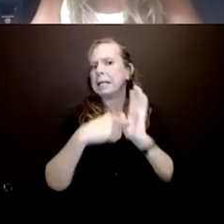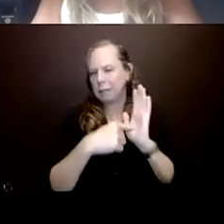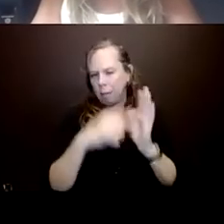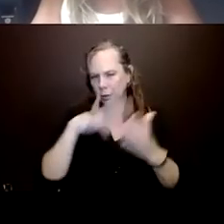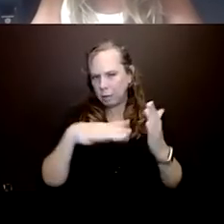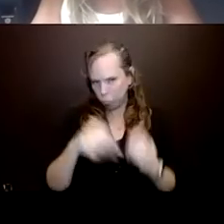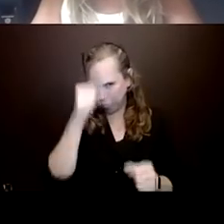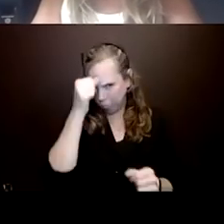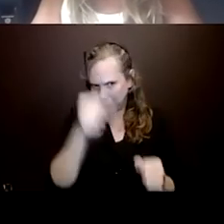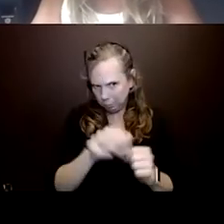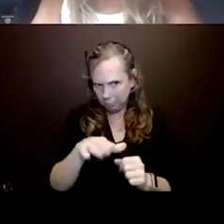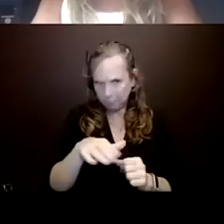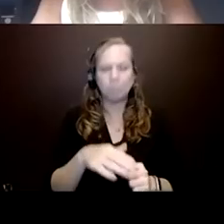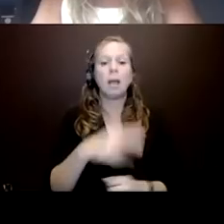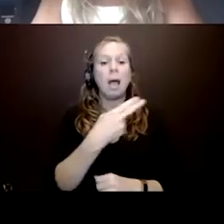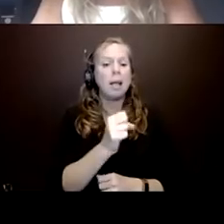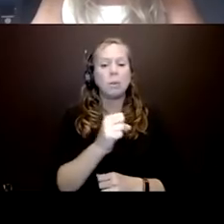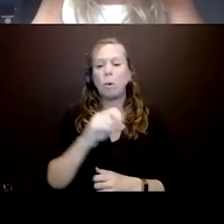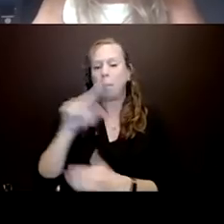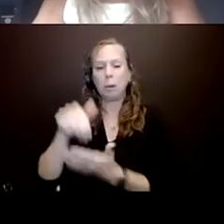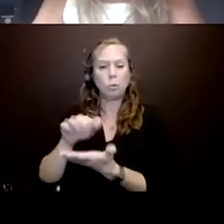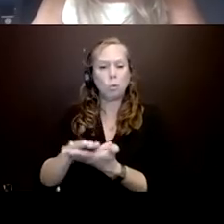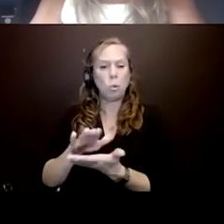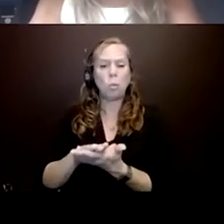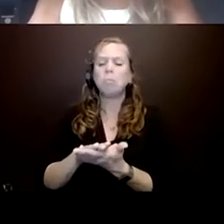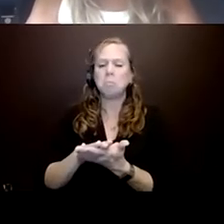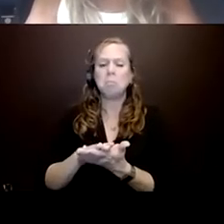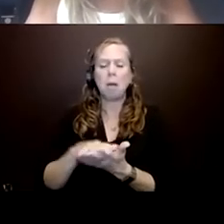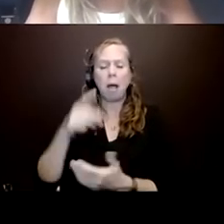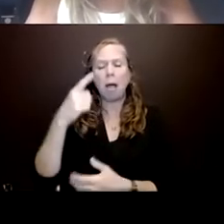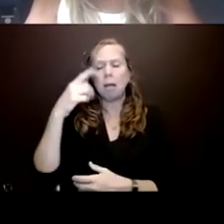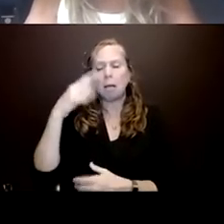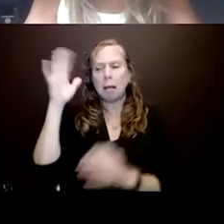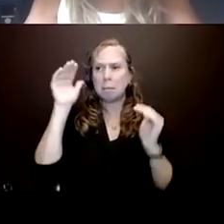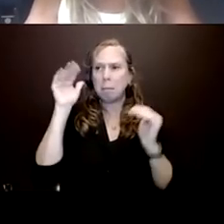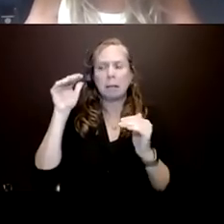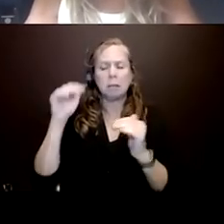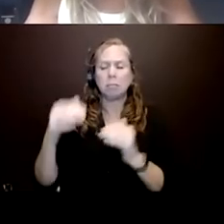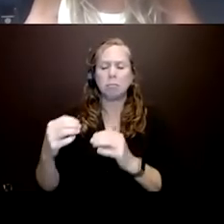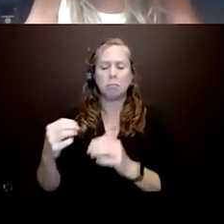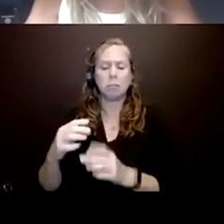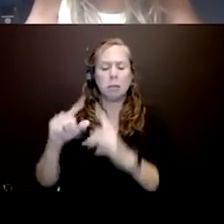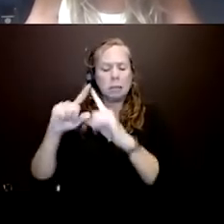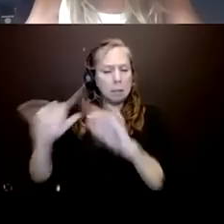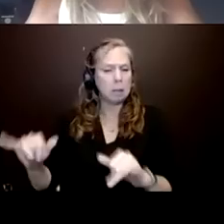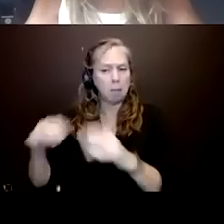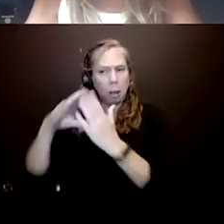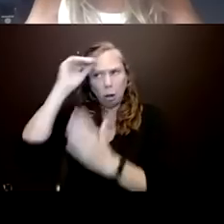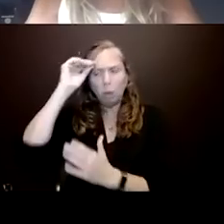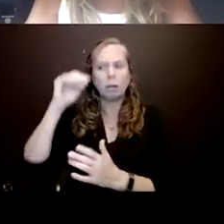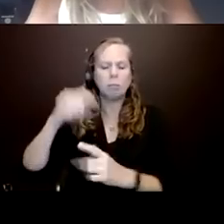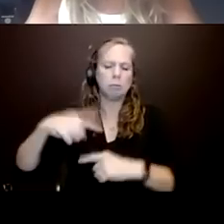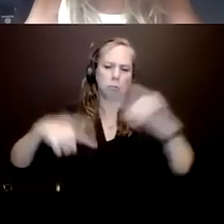even at high school and middle school, I suspect those synchronous times are going to vary based upon what the learning content is for that given